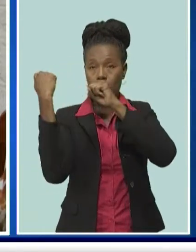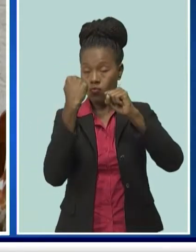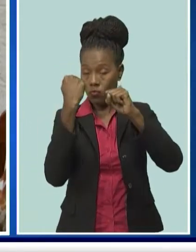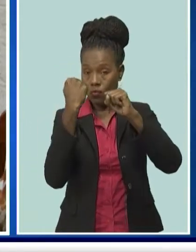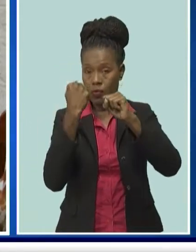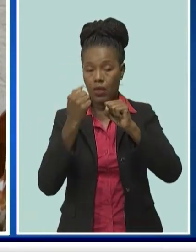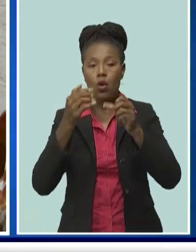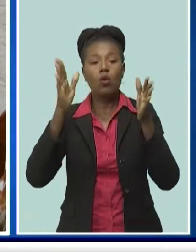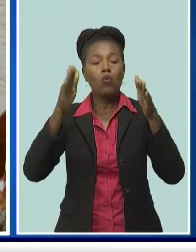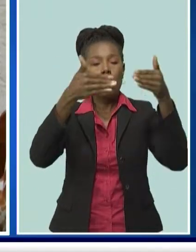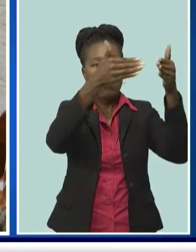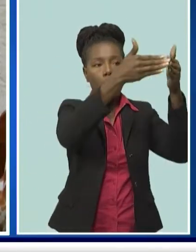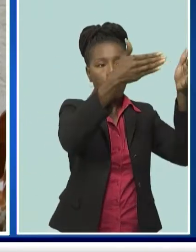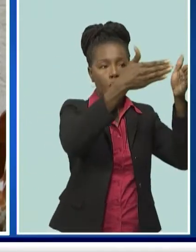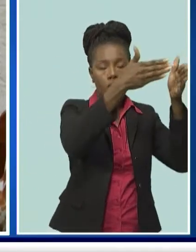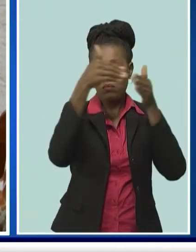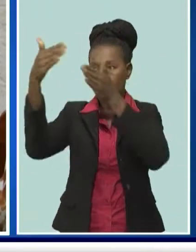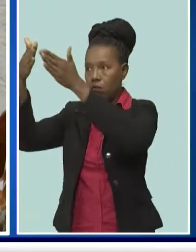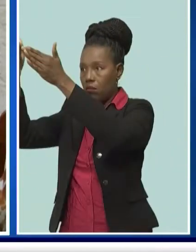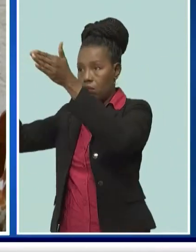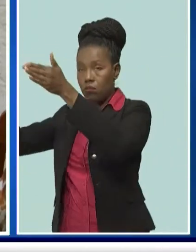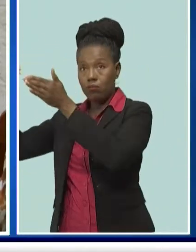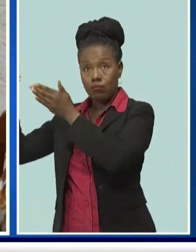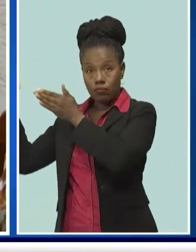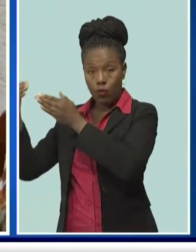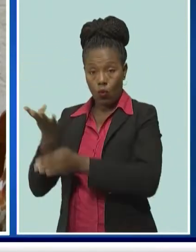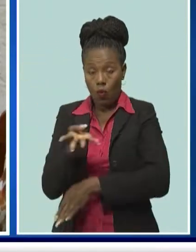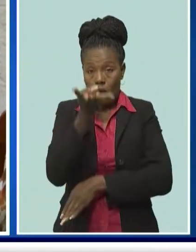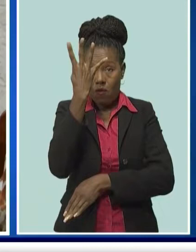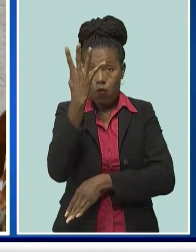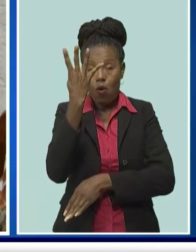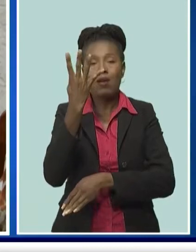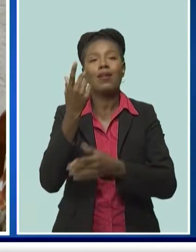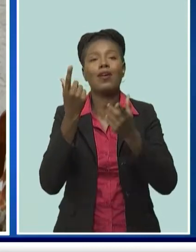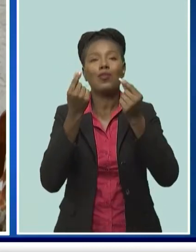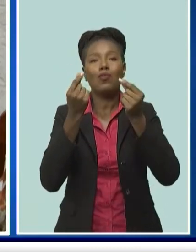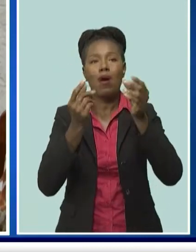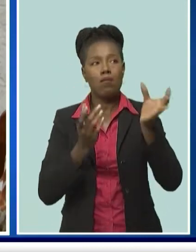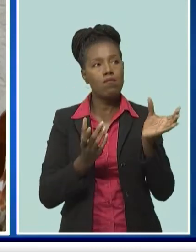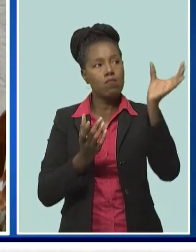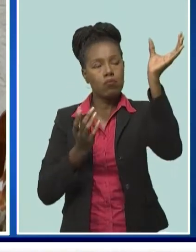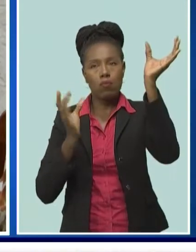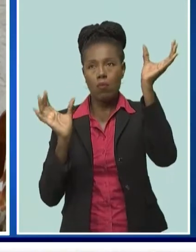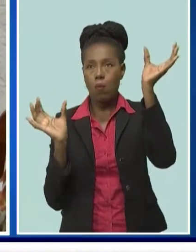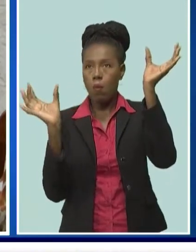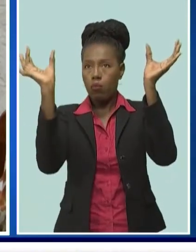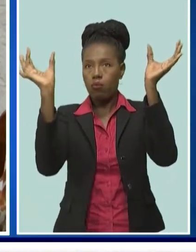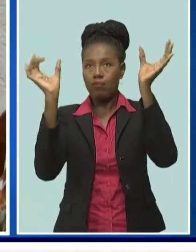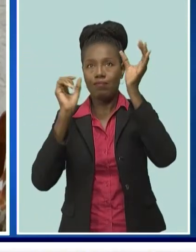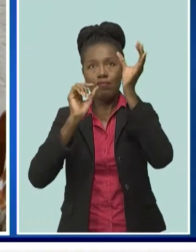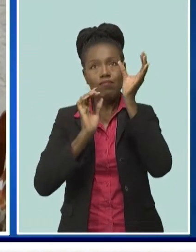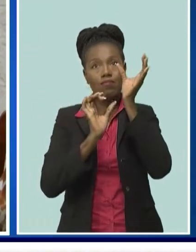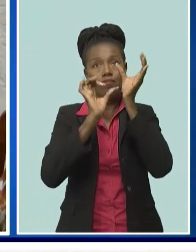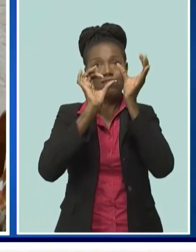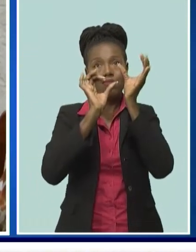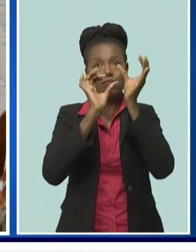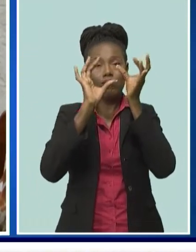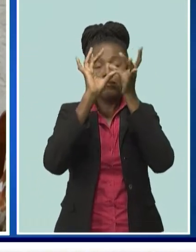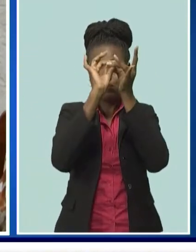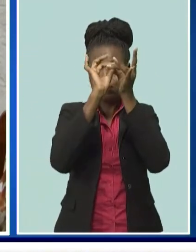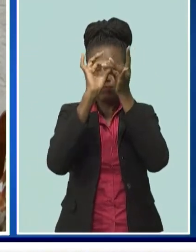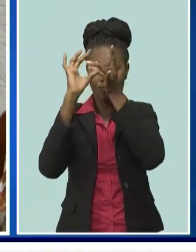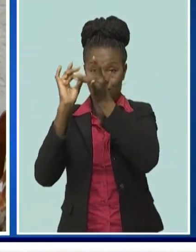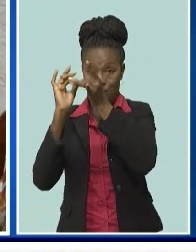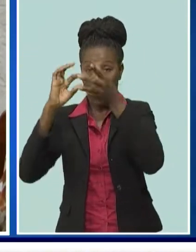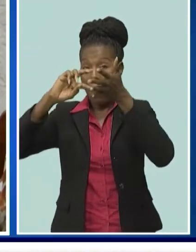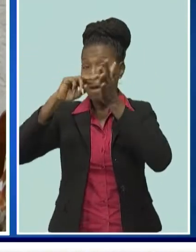4 corners of the house, together with what's called a cross beam. Now, it isn't absolutely that will absolutely save